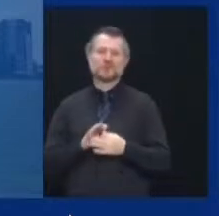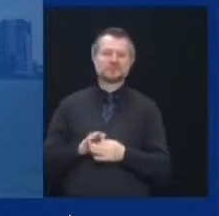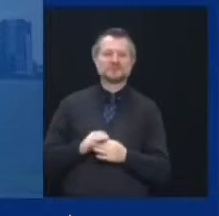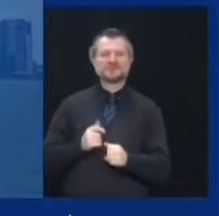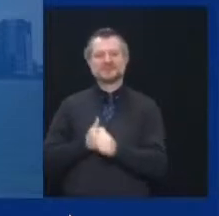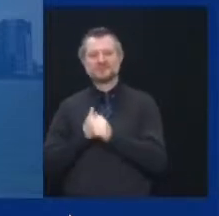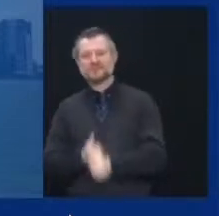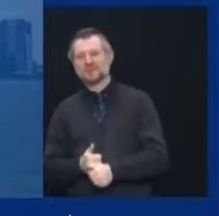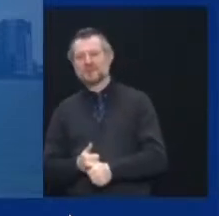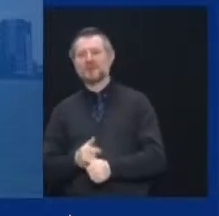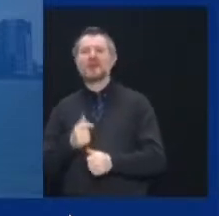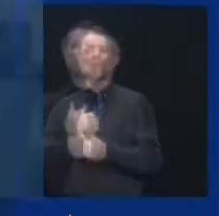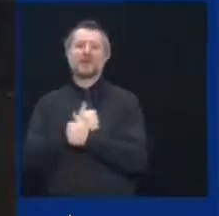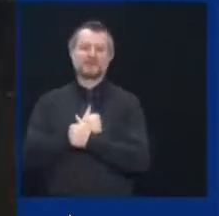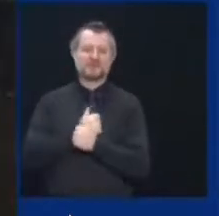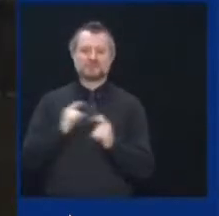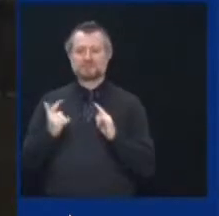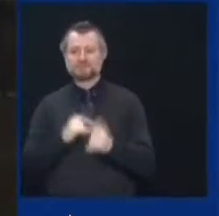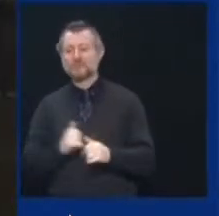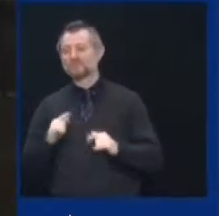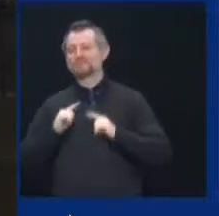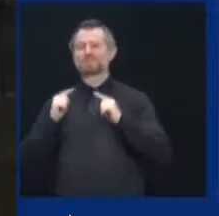and loving. Questions?